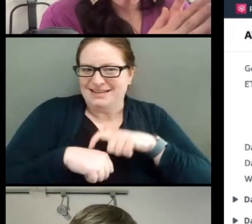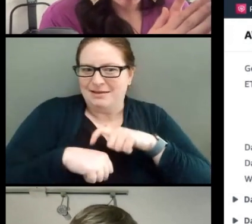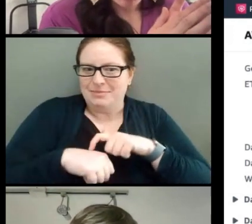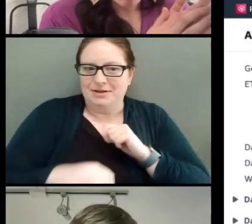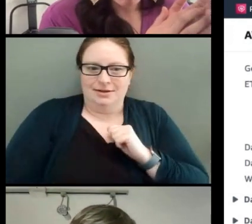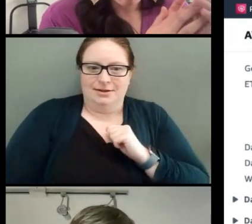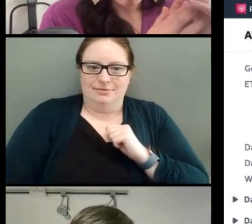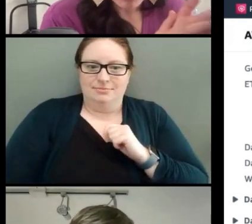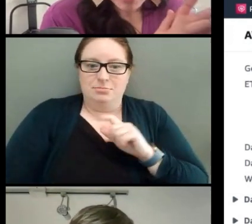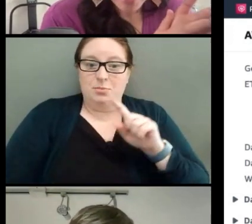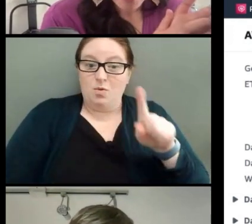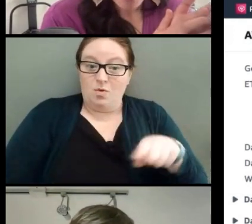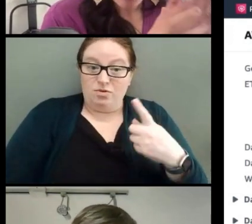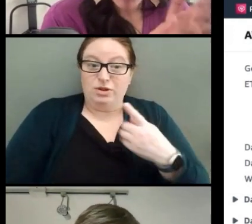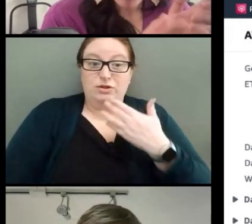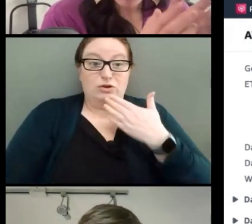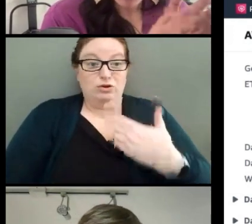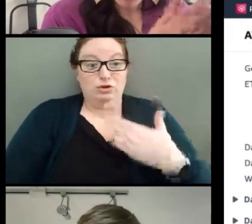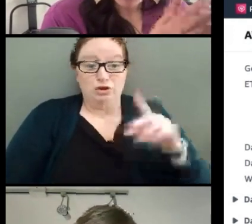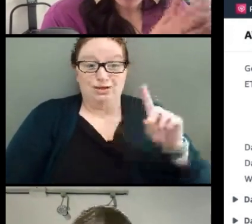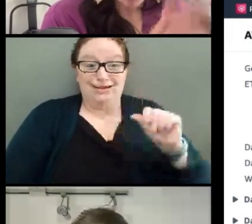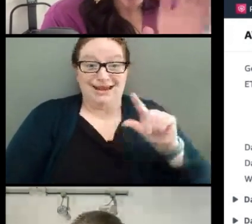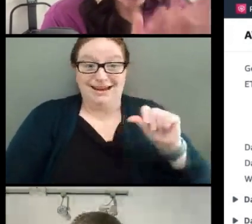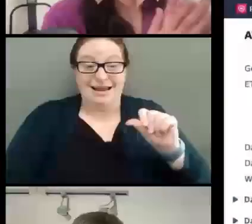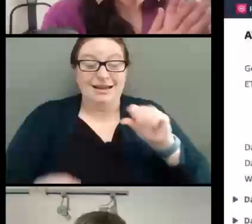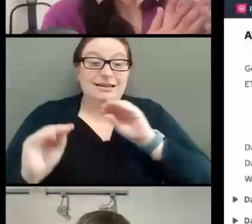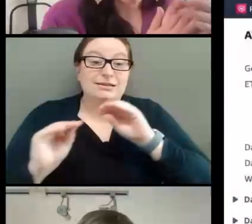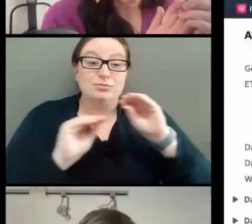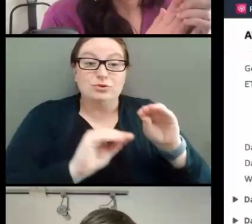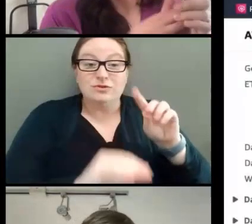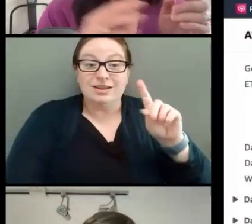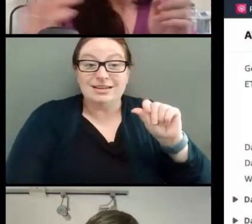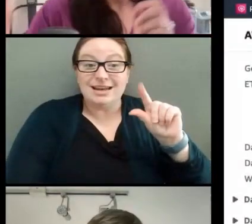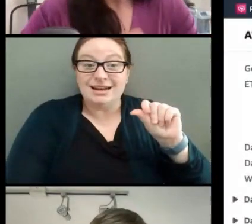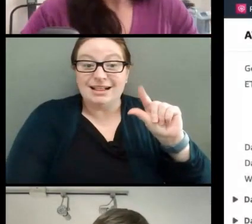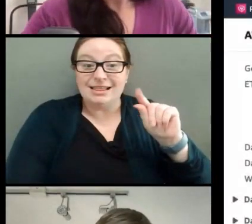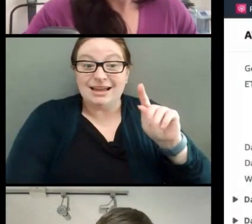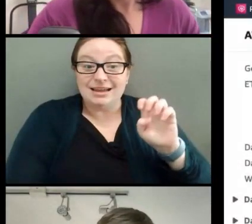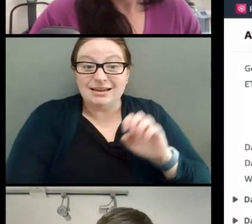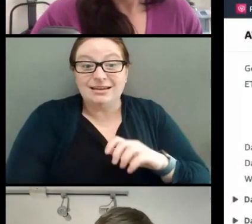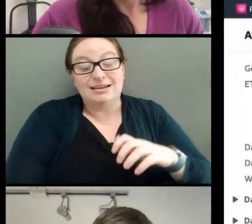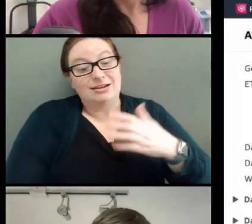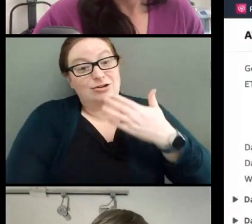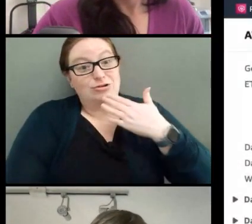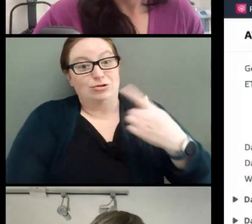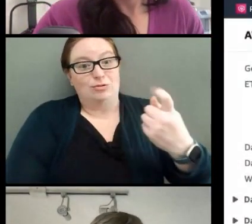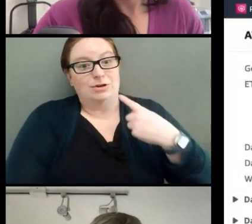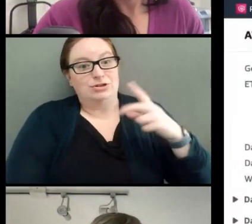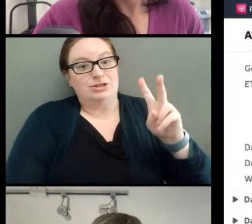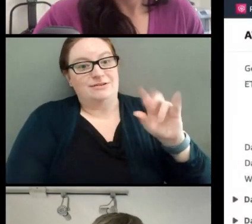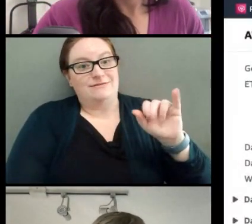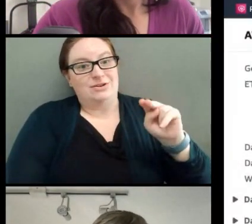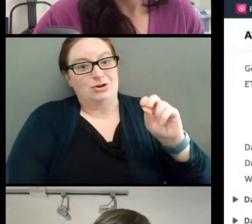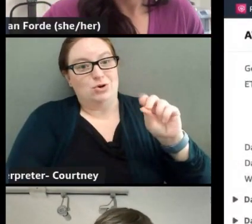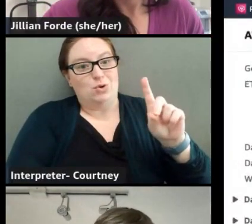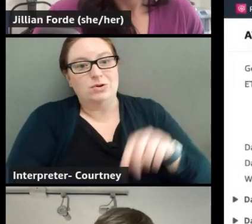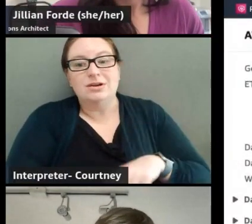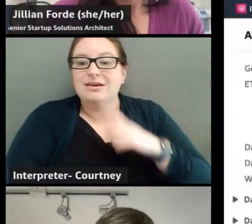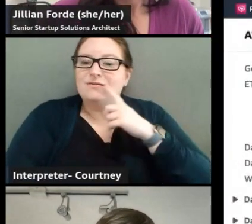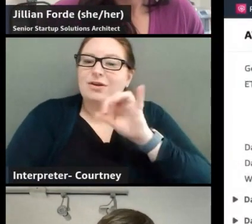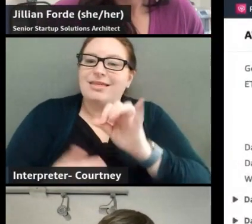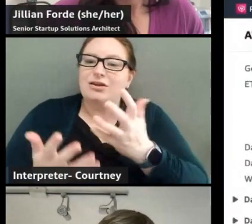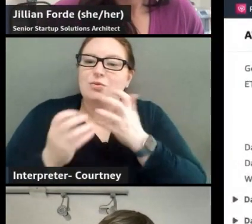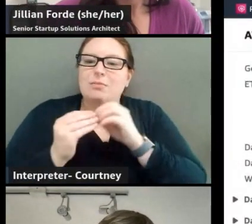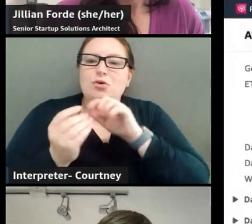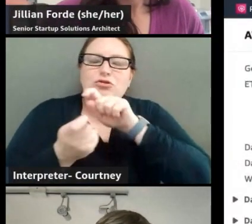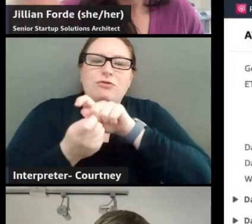that only the good data is moved to the data lake? Great question, Vinod. Yeah, so in that case, what you want is the more granular control. So again,